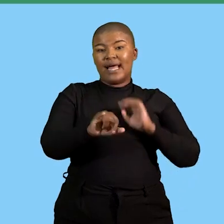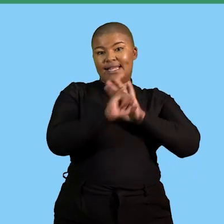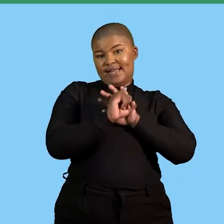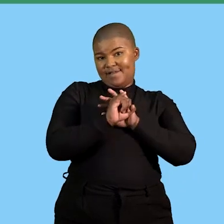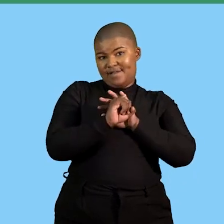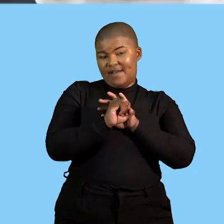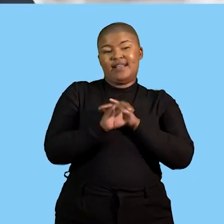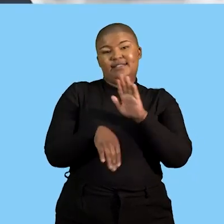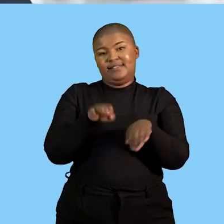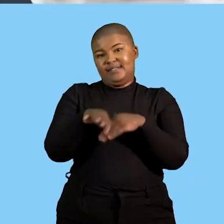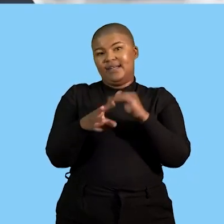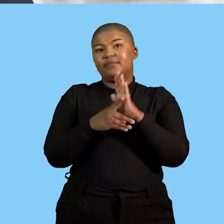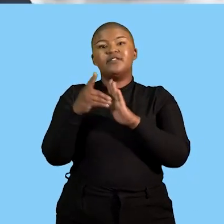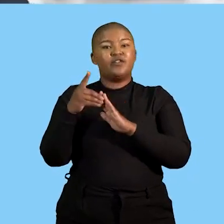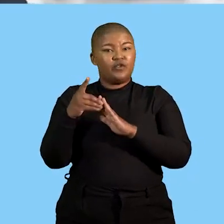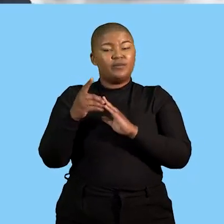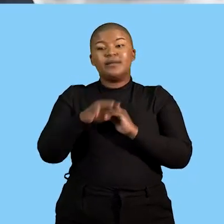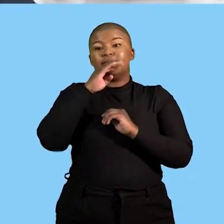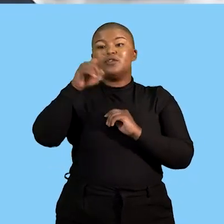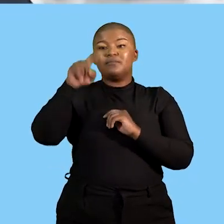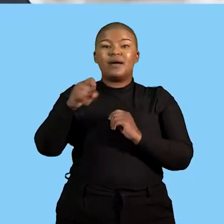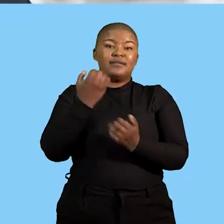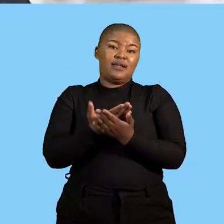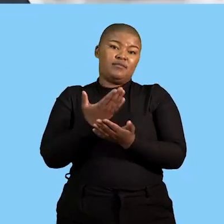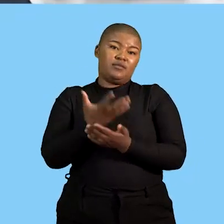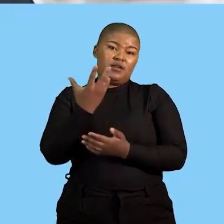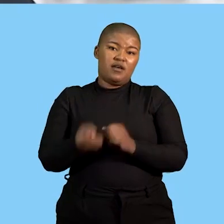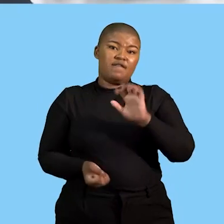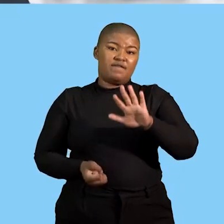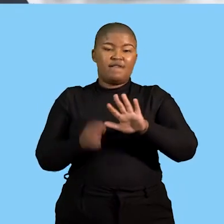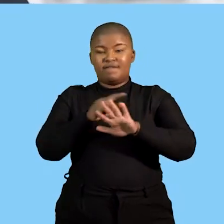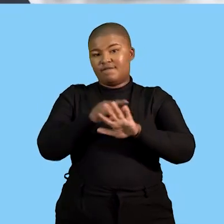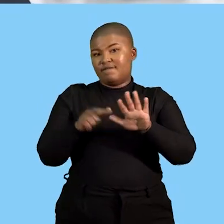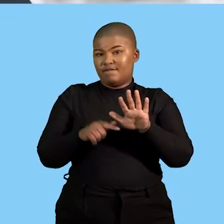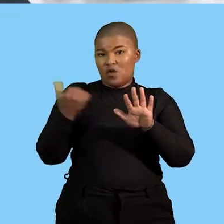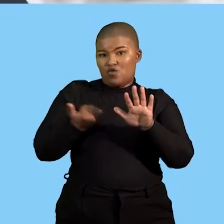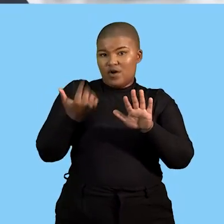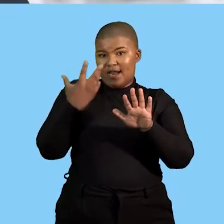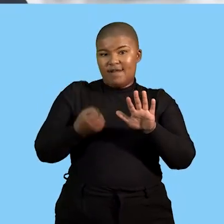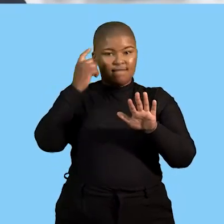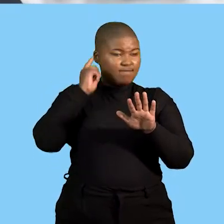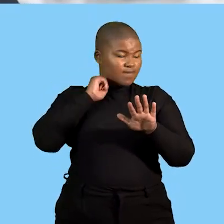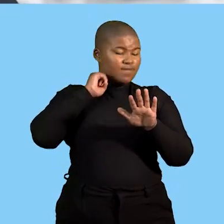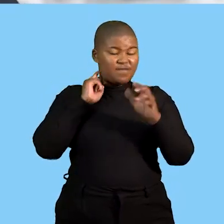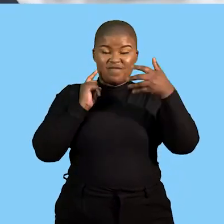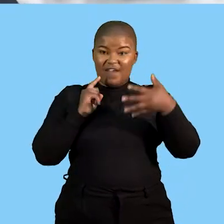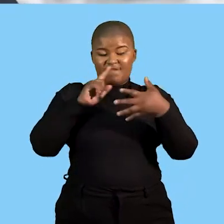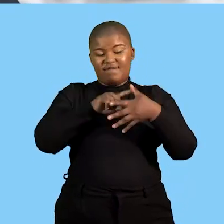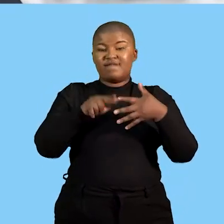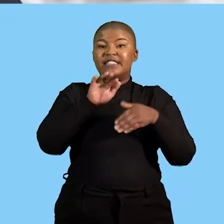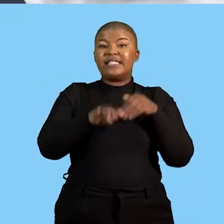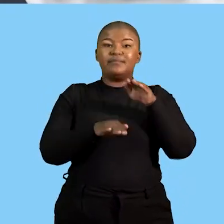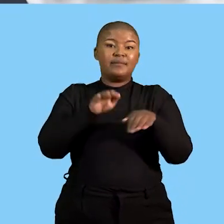of team development. You should be having 5 in your mind to say I have 5 stages of team